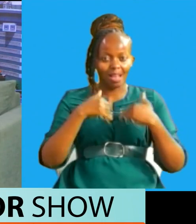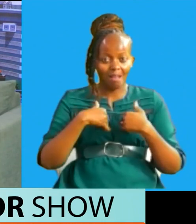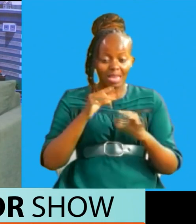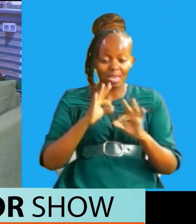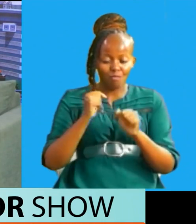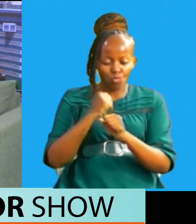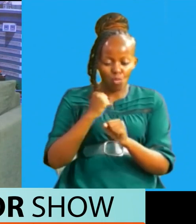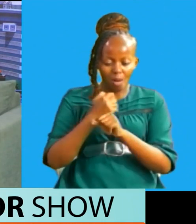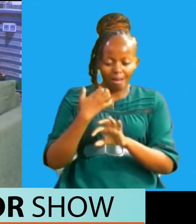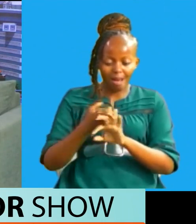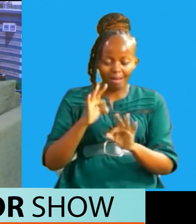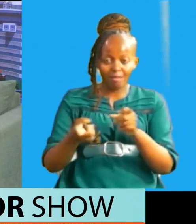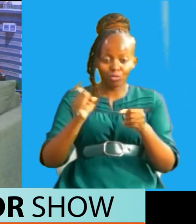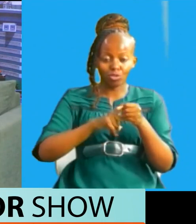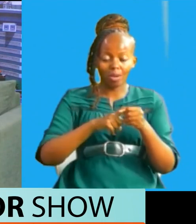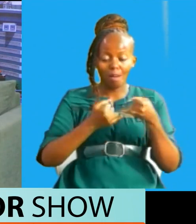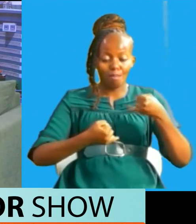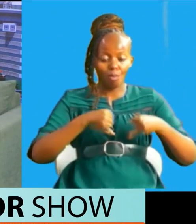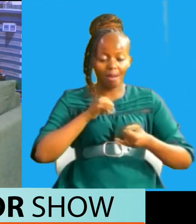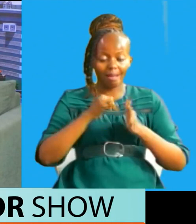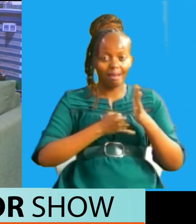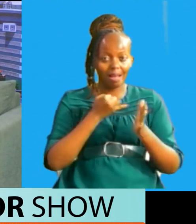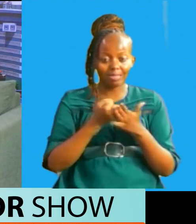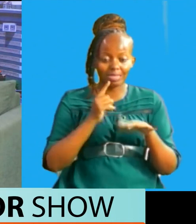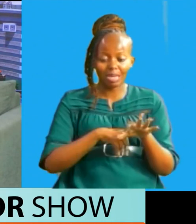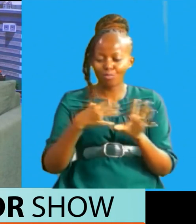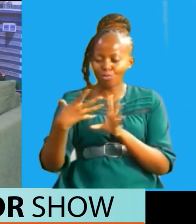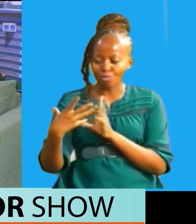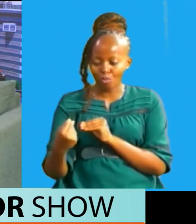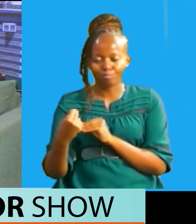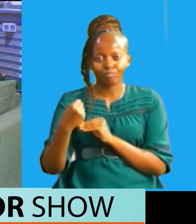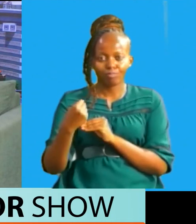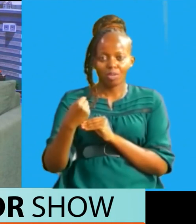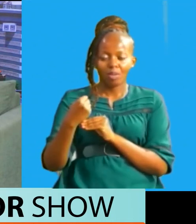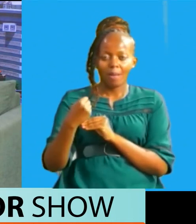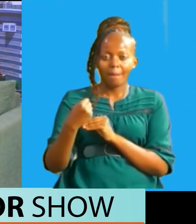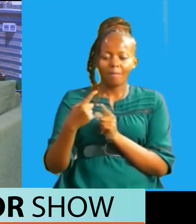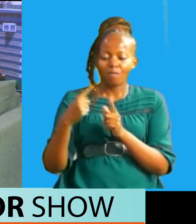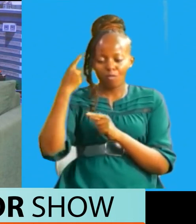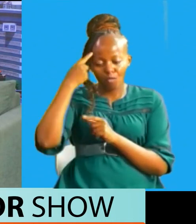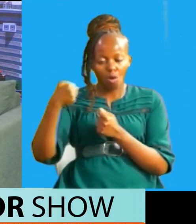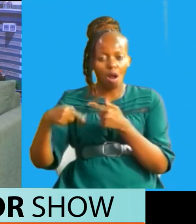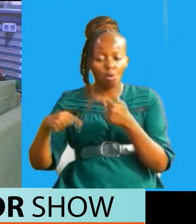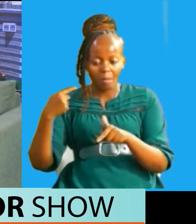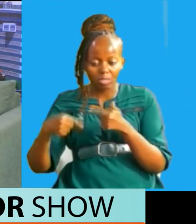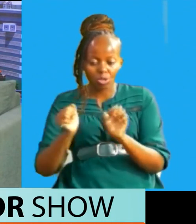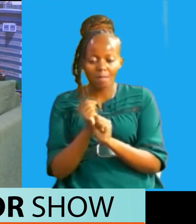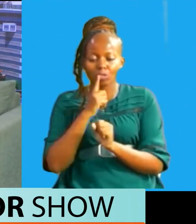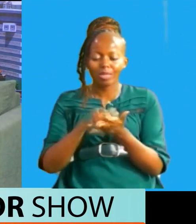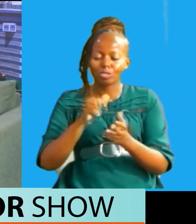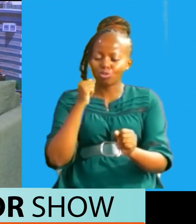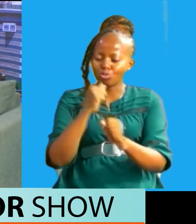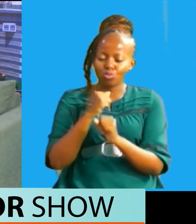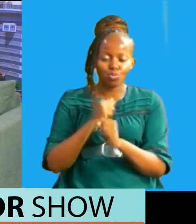get into the modeling industry, when you go for an audition or you go for a competition, make sure you give your